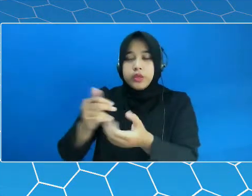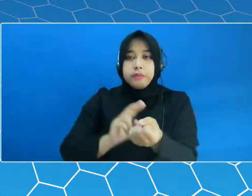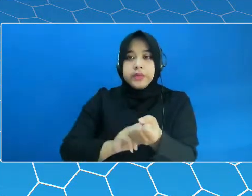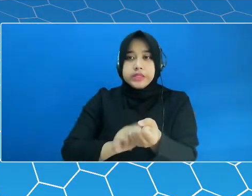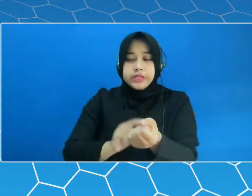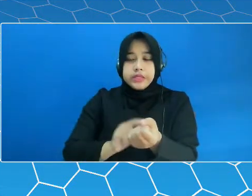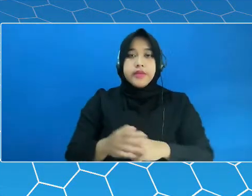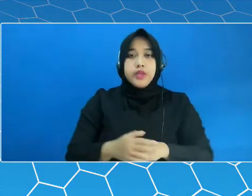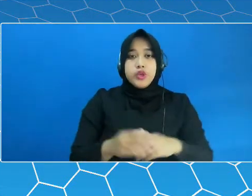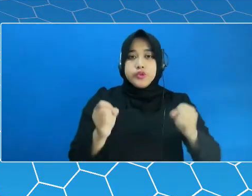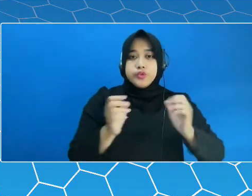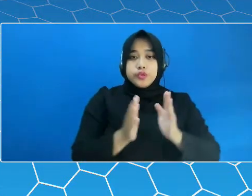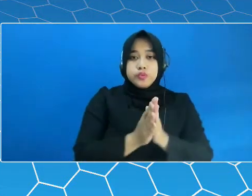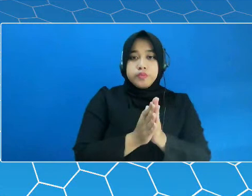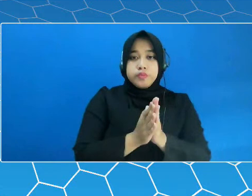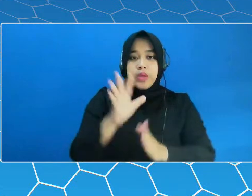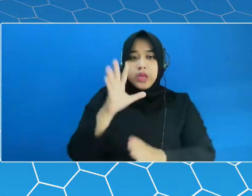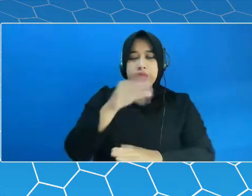of